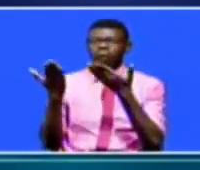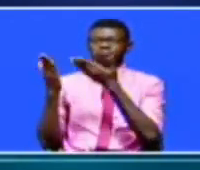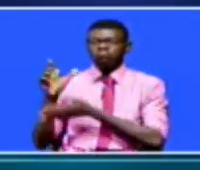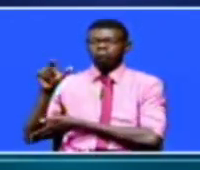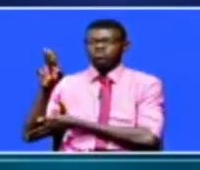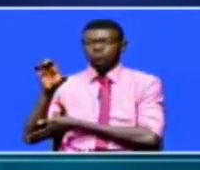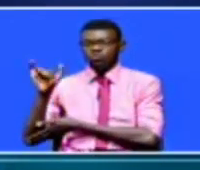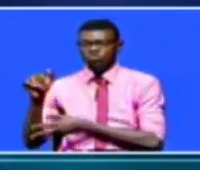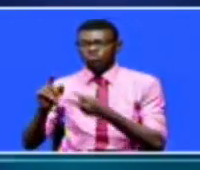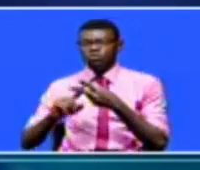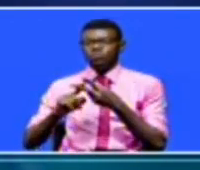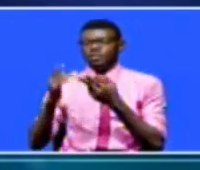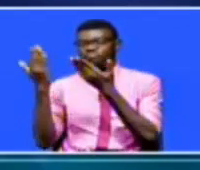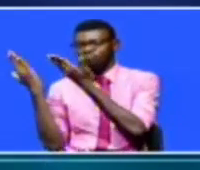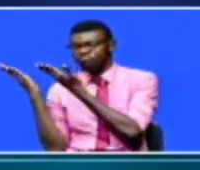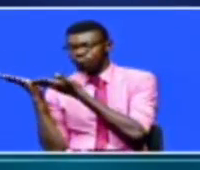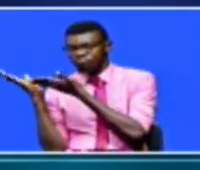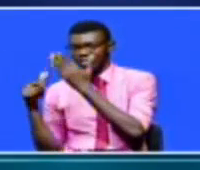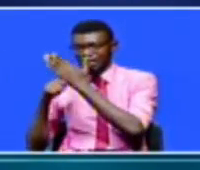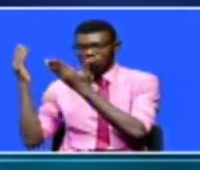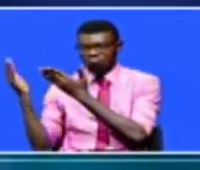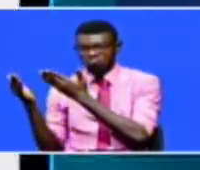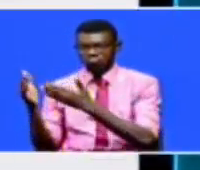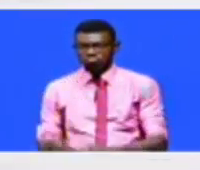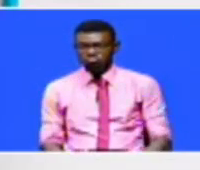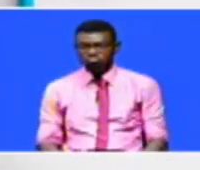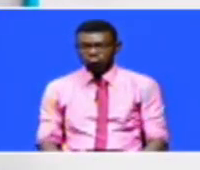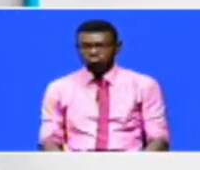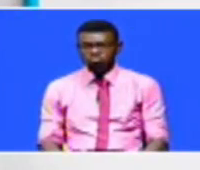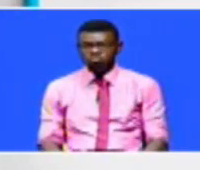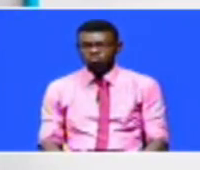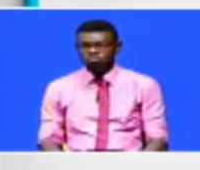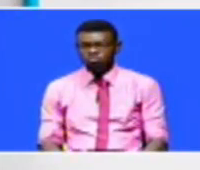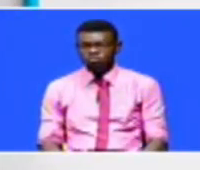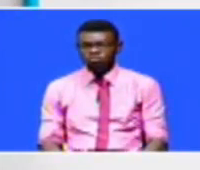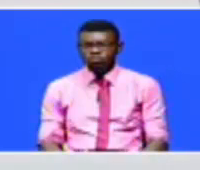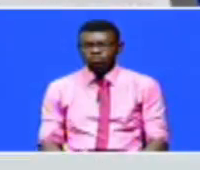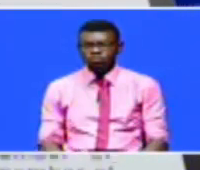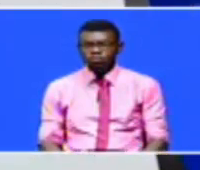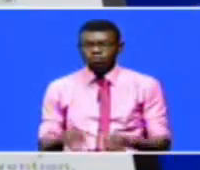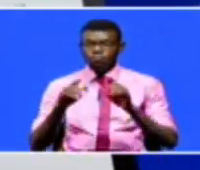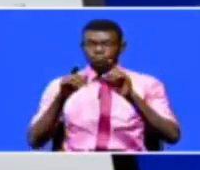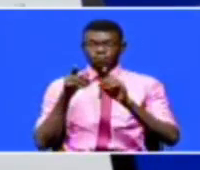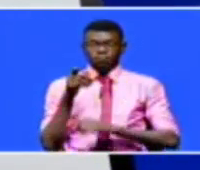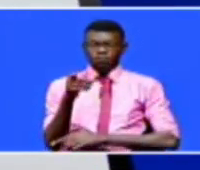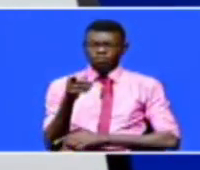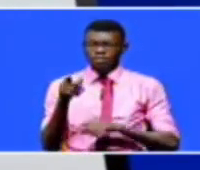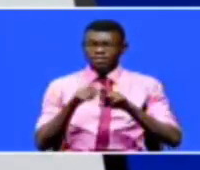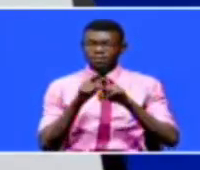Warango, Jane Namsapo, James Waweru, and ex-Kitutu Masaba legislator Walter Nyambati. This